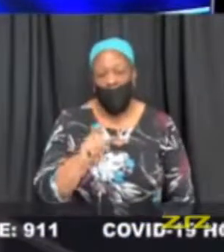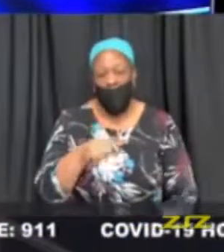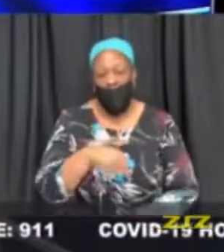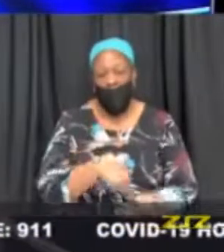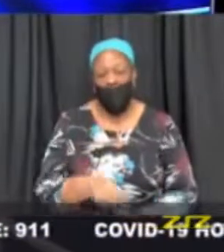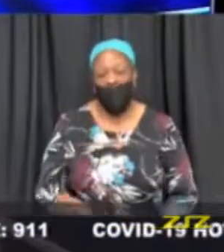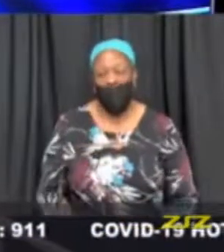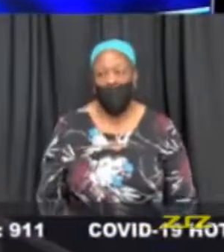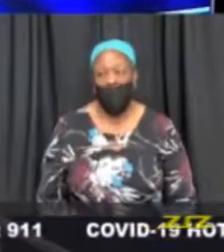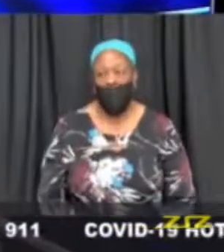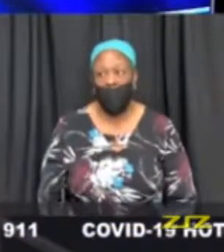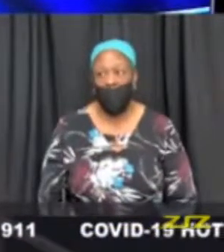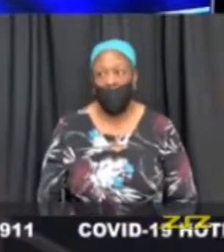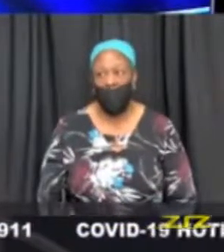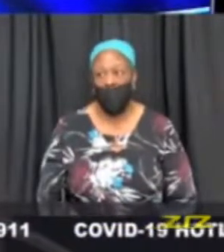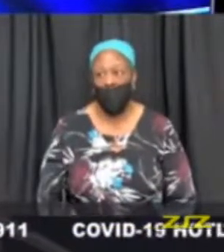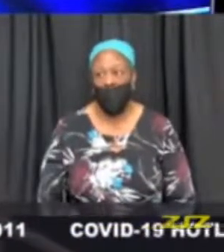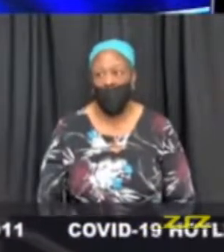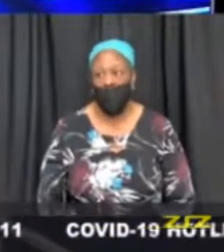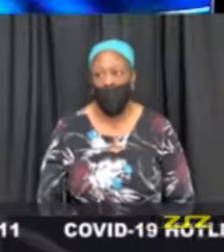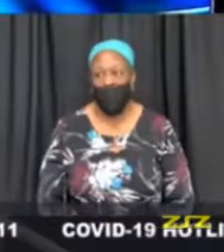question, Seychelles,